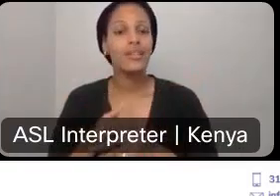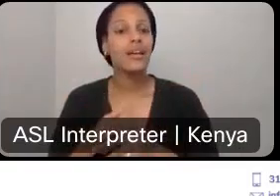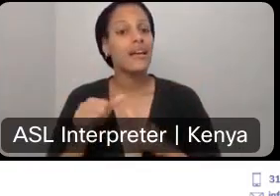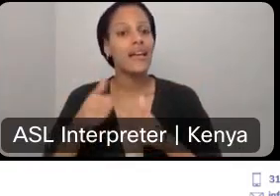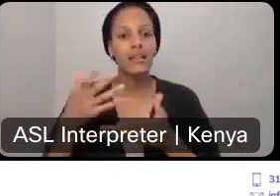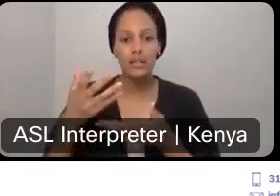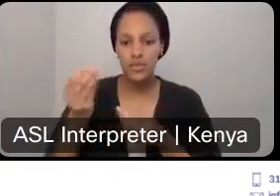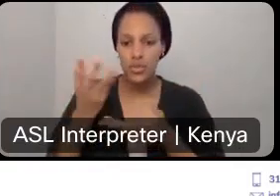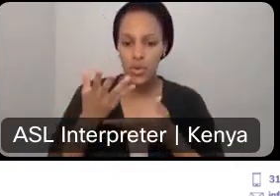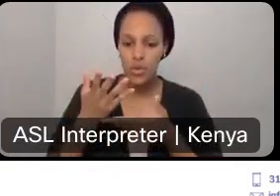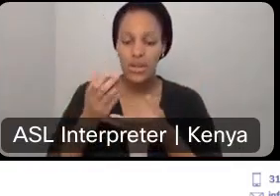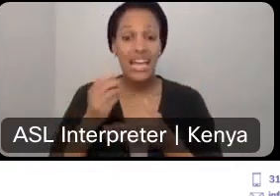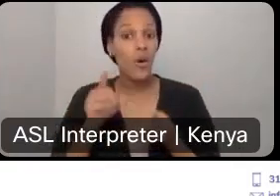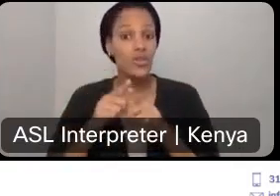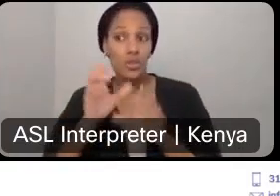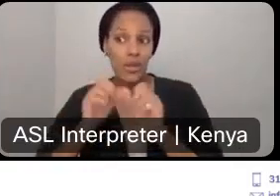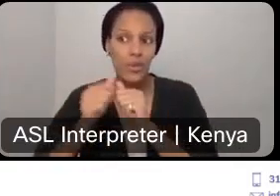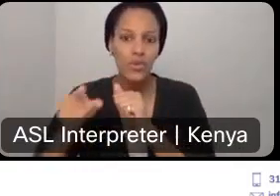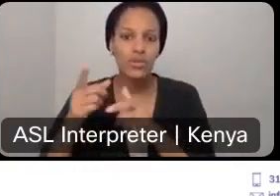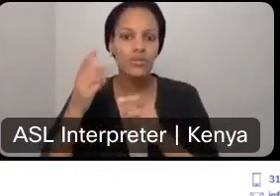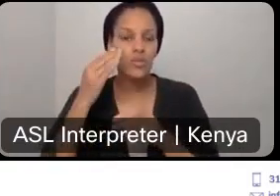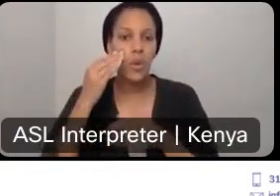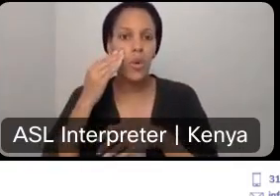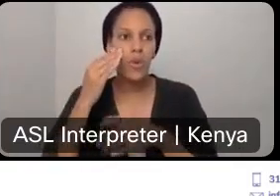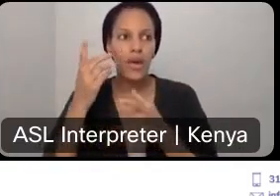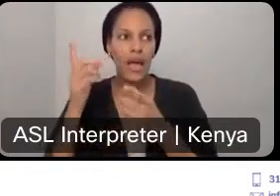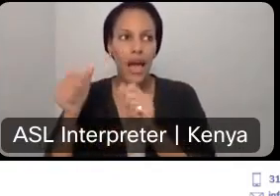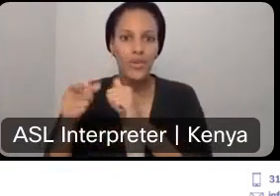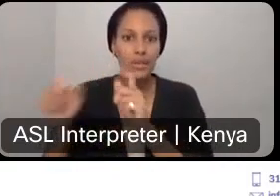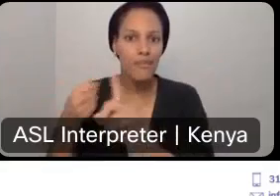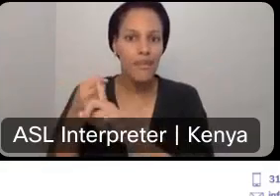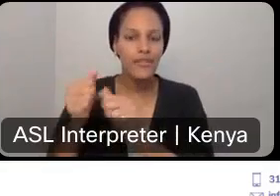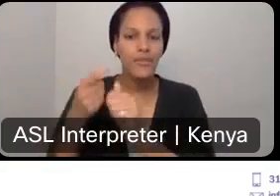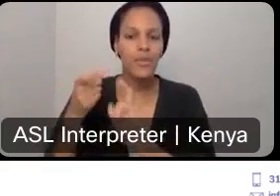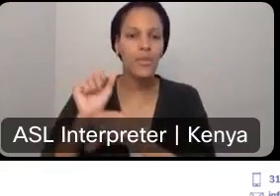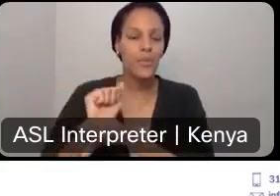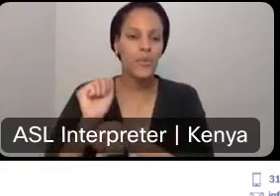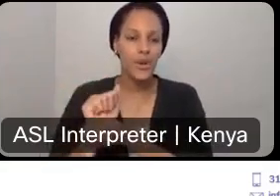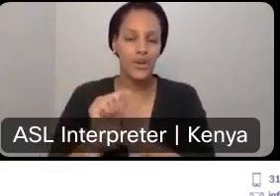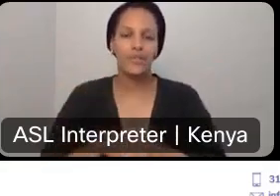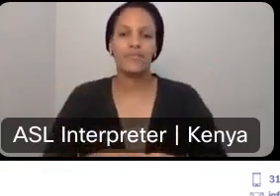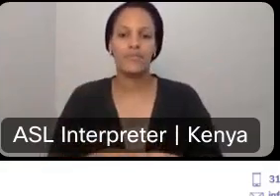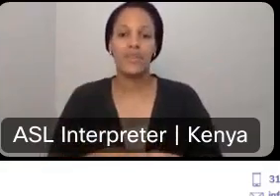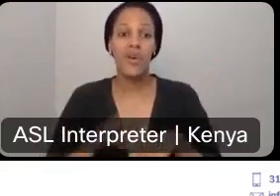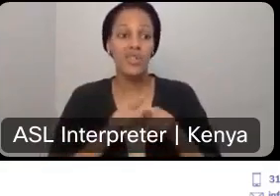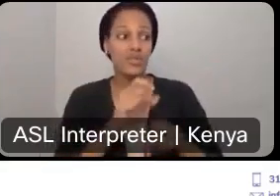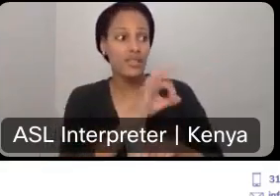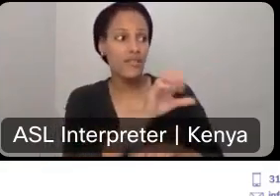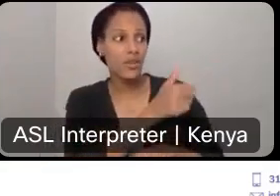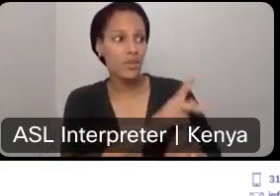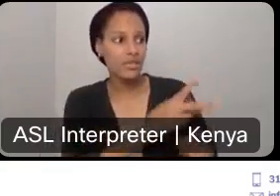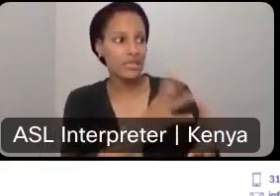work and can help you to be more present for another's trauma without taking it on as your own.